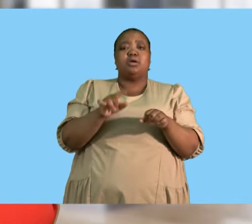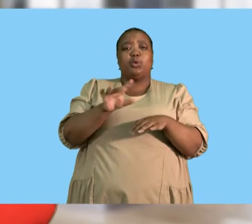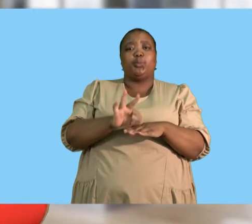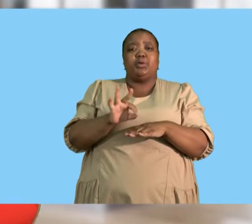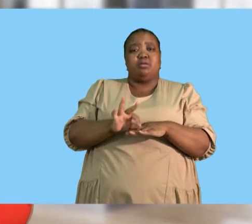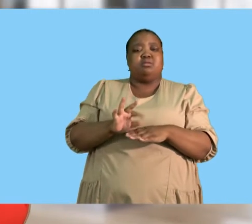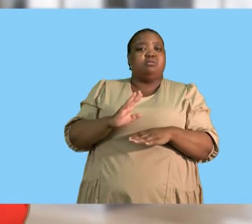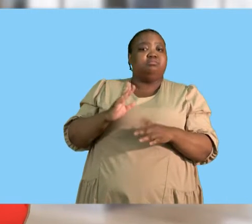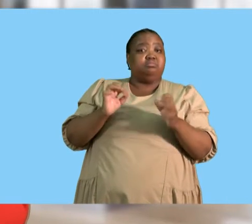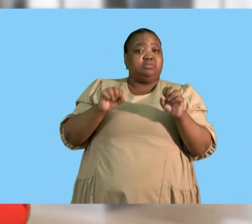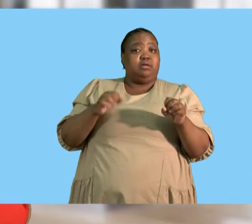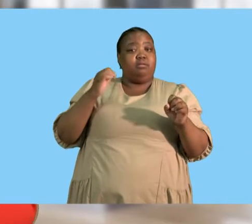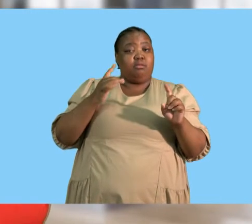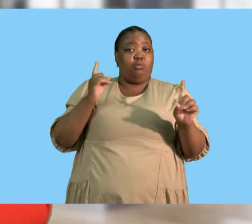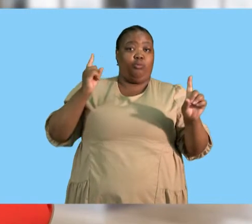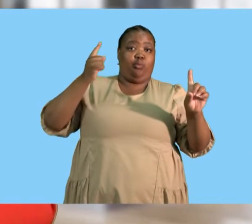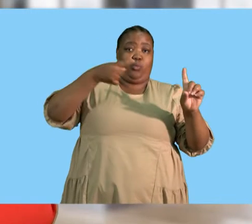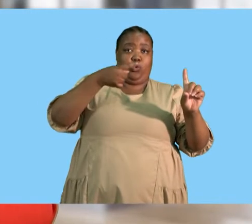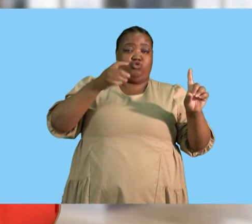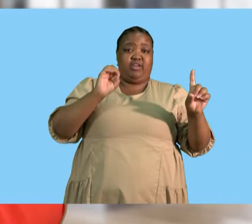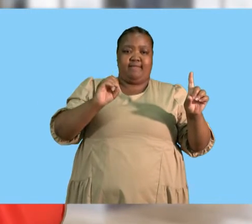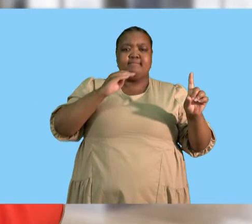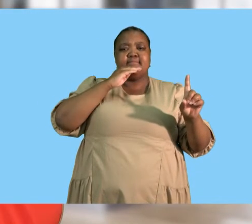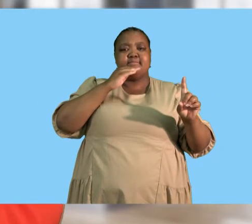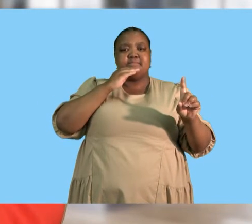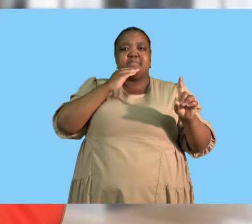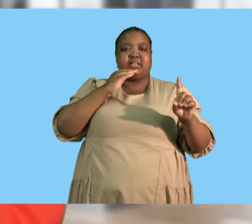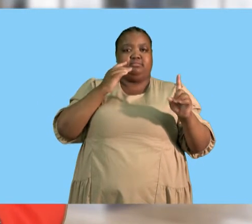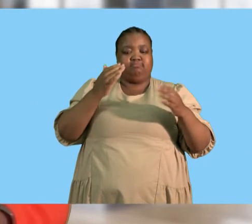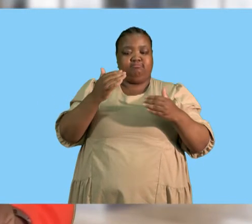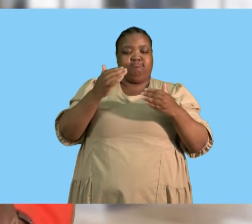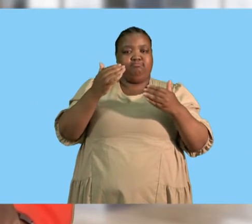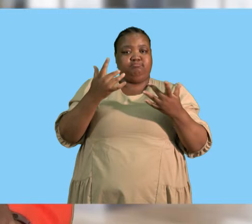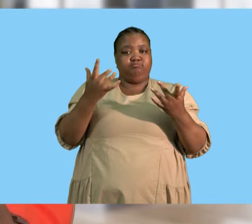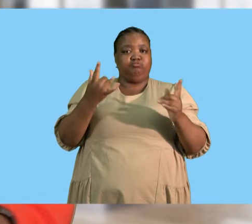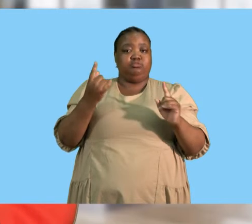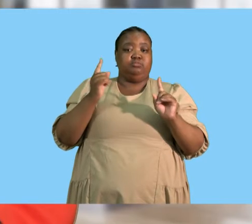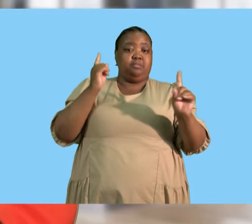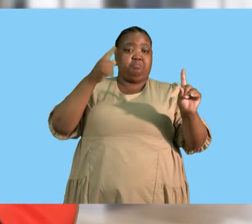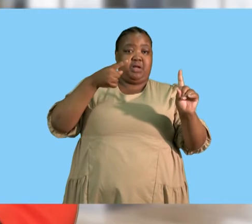that once I reach this goal, it means that I have achieved a milestone.